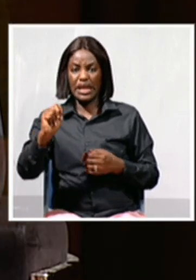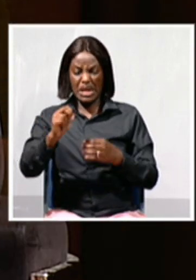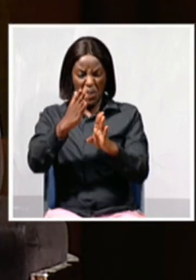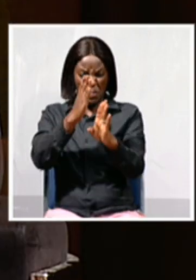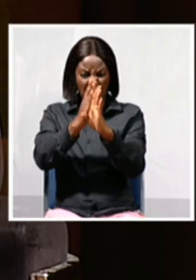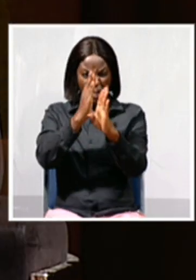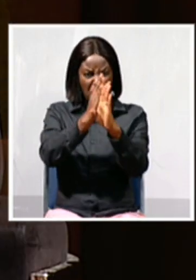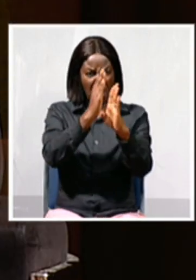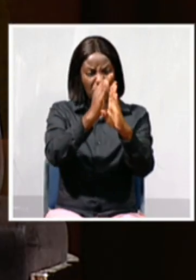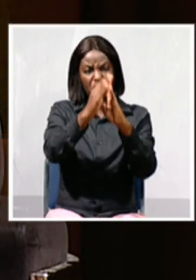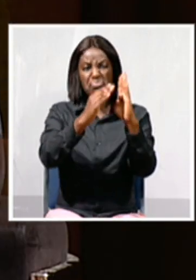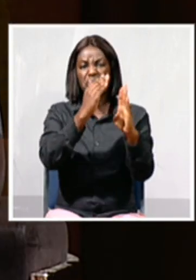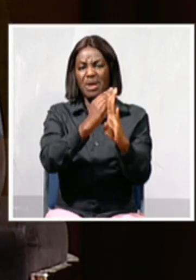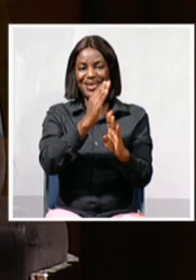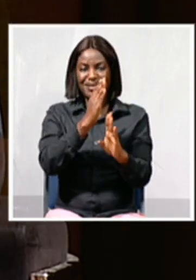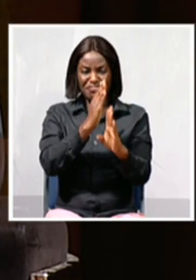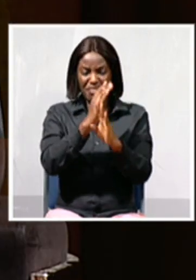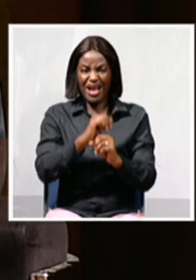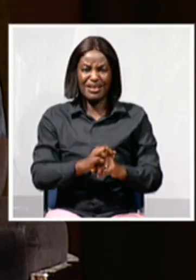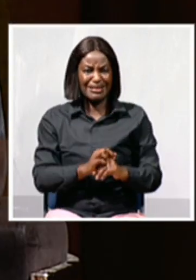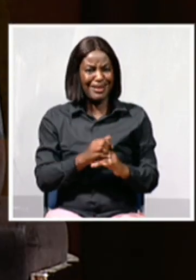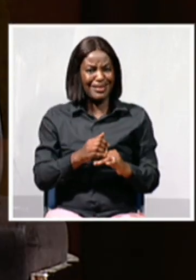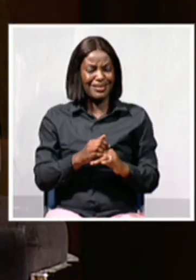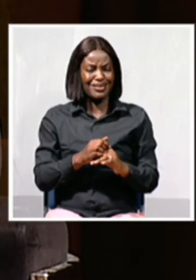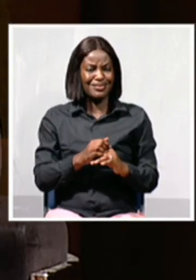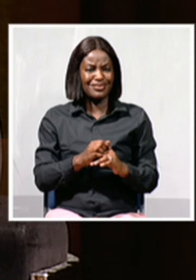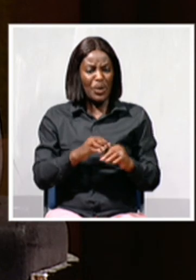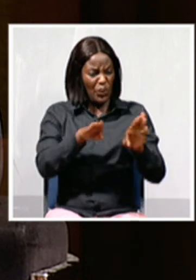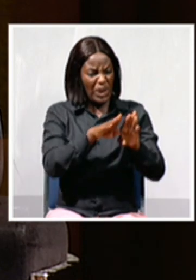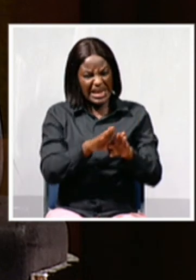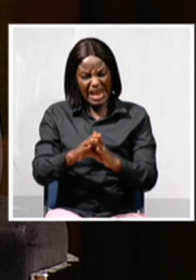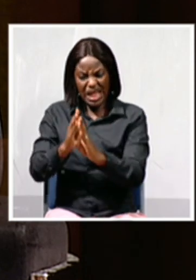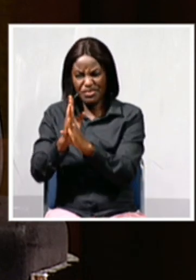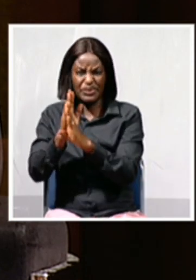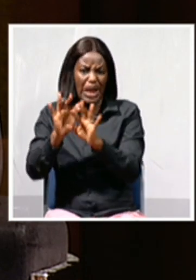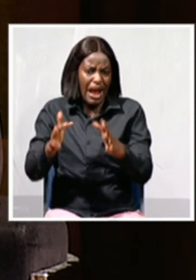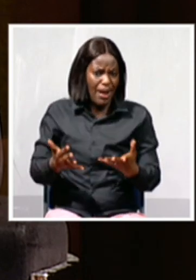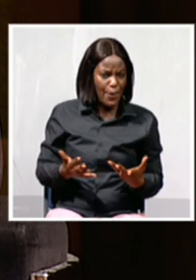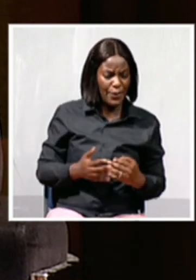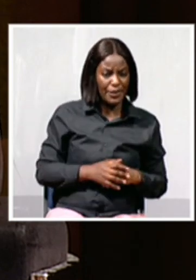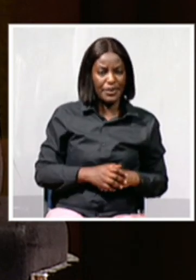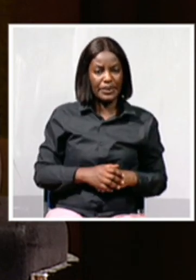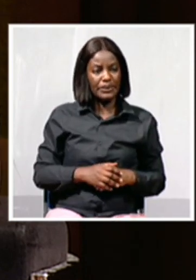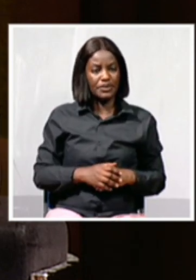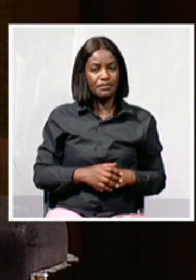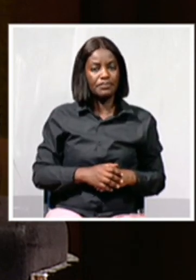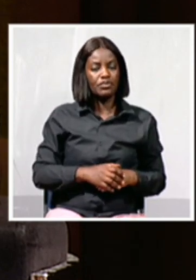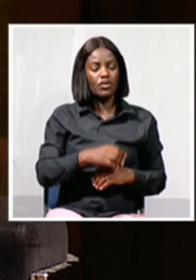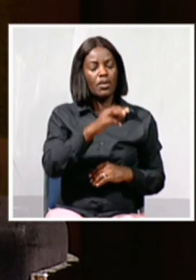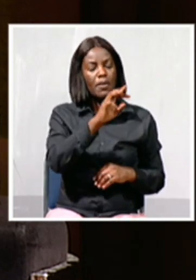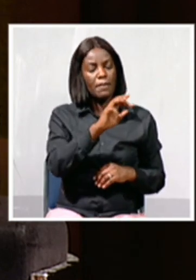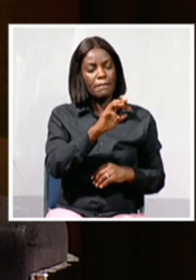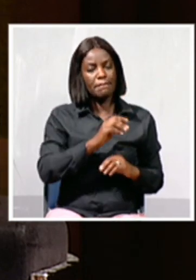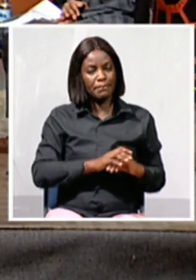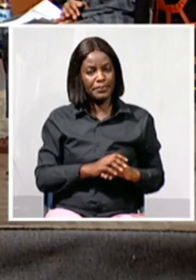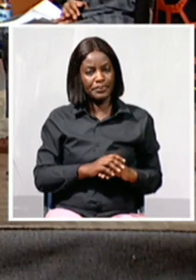out in the calendar that was launched, as Mr. Luka just reminded us, on the 7th of March 2024? Okay, if we are